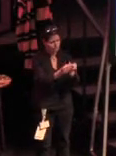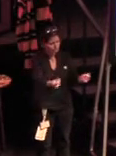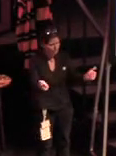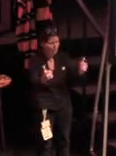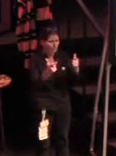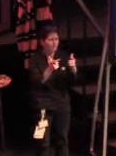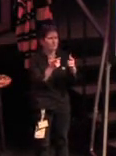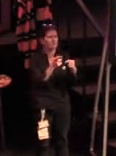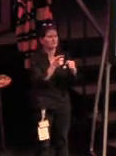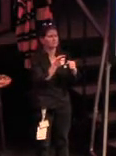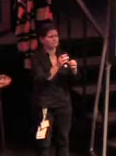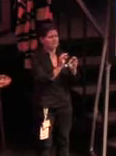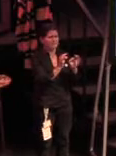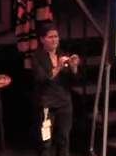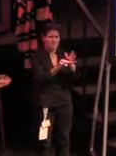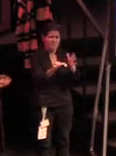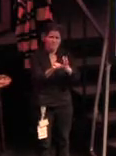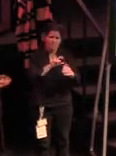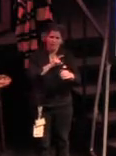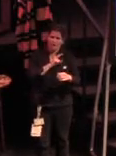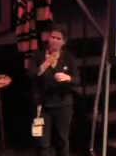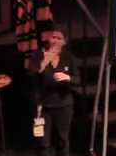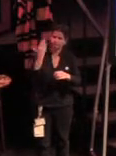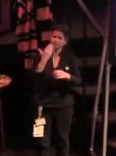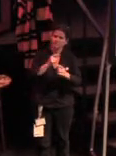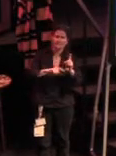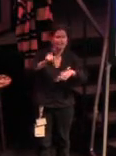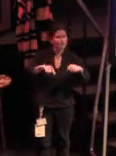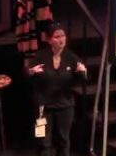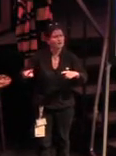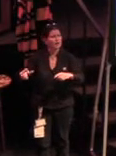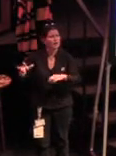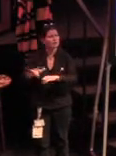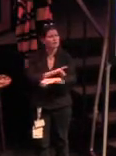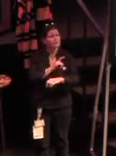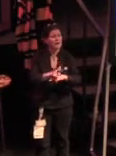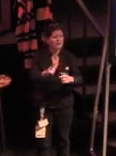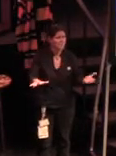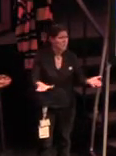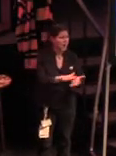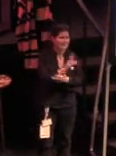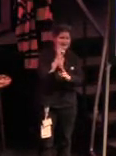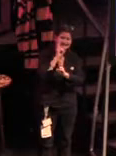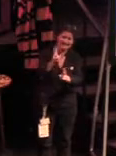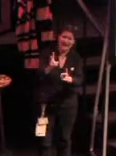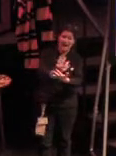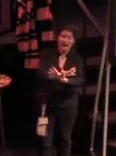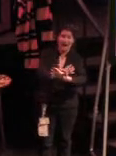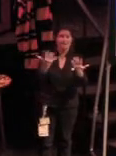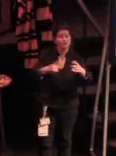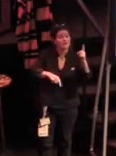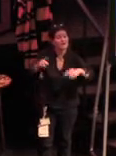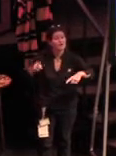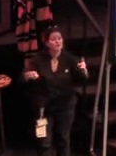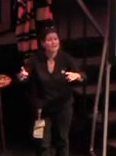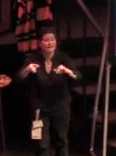have diversity on stage. And I'm so proud and excited and happy to see the amount of on-stage and on-screen diversity that's